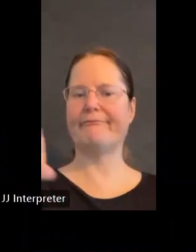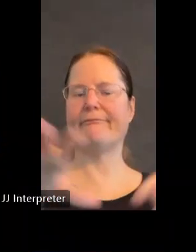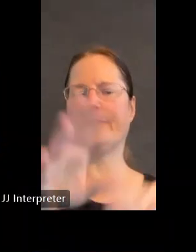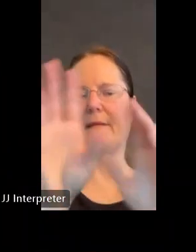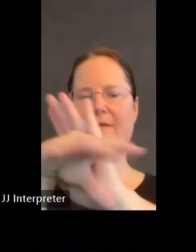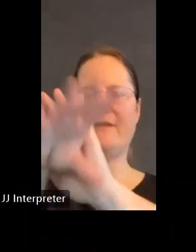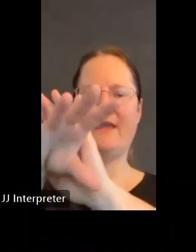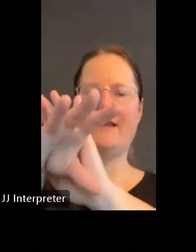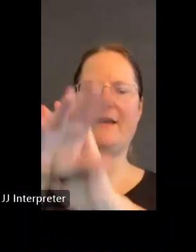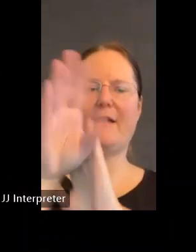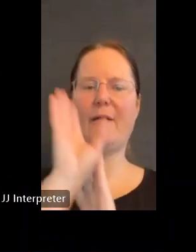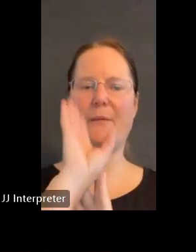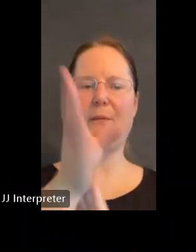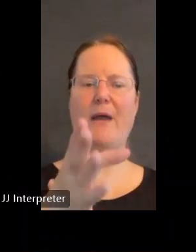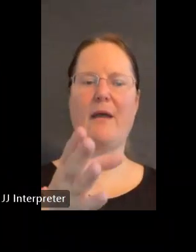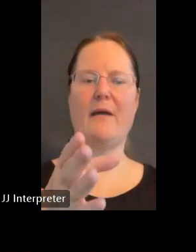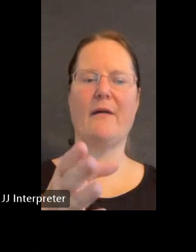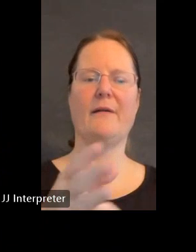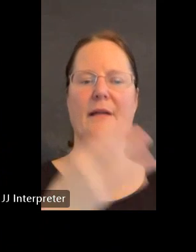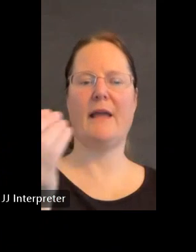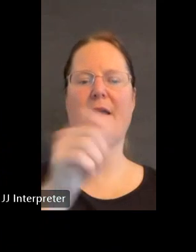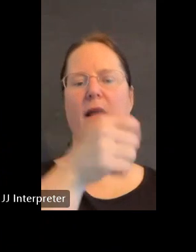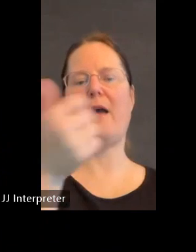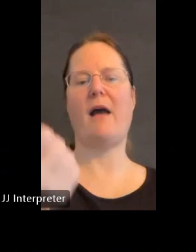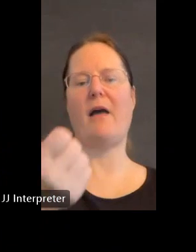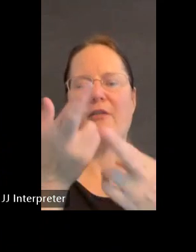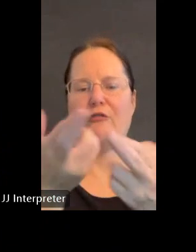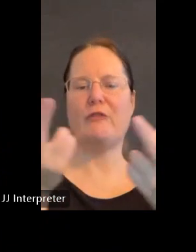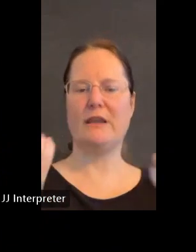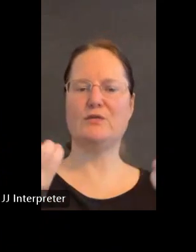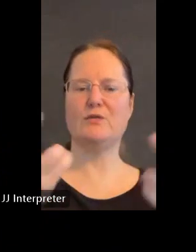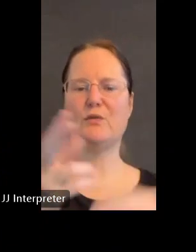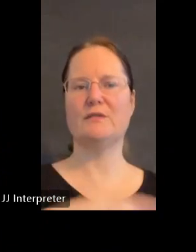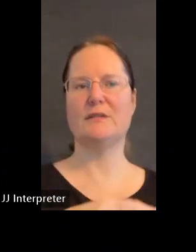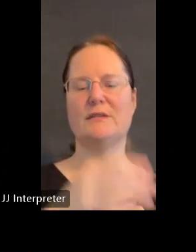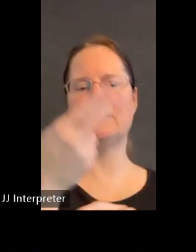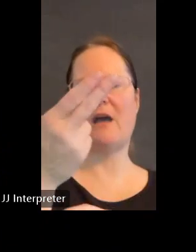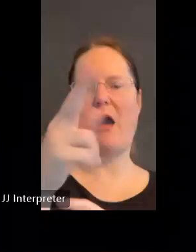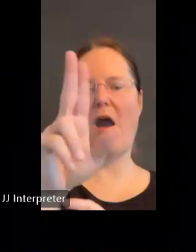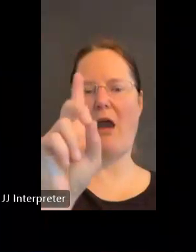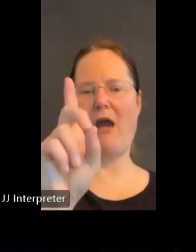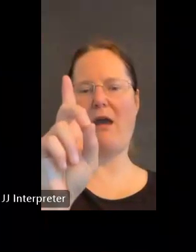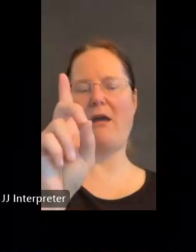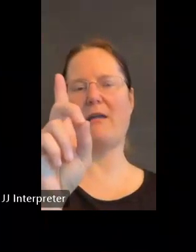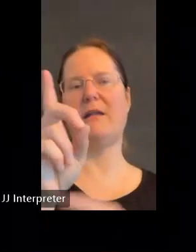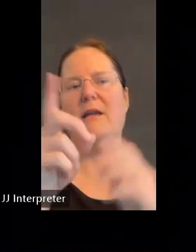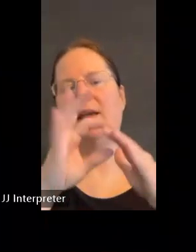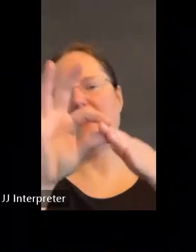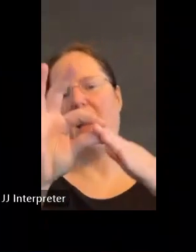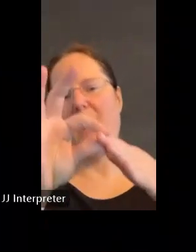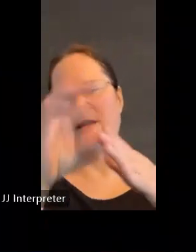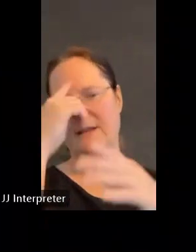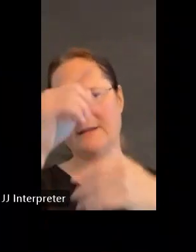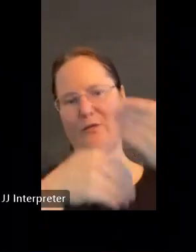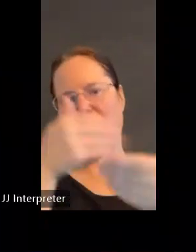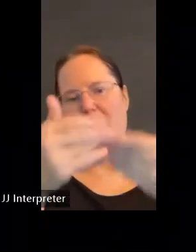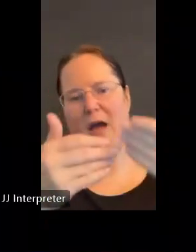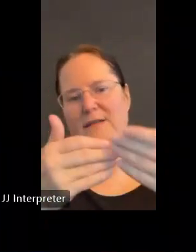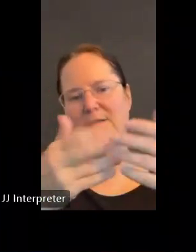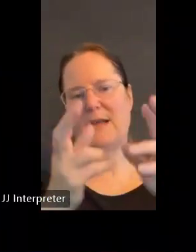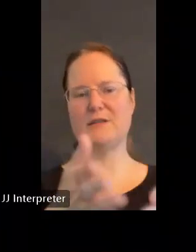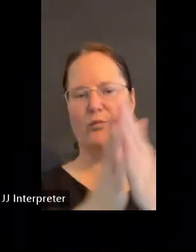well. I'm going to share out some HUD guidance on processing assistance animal requests that is